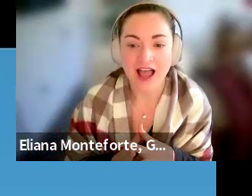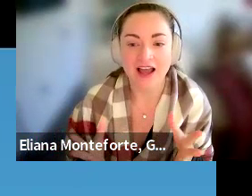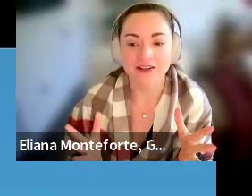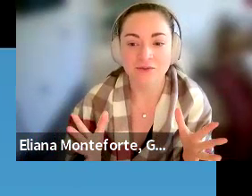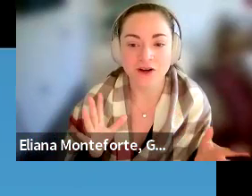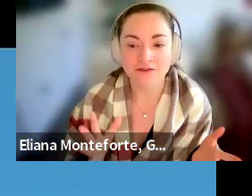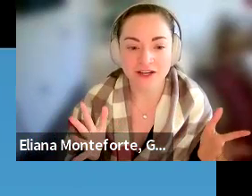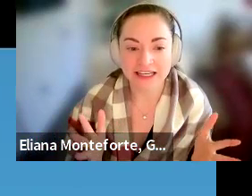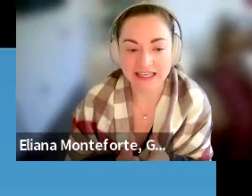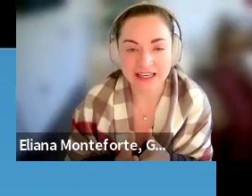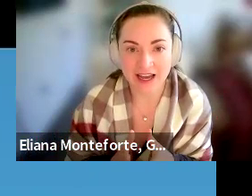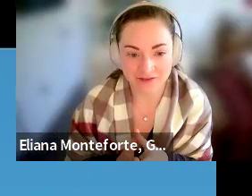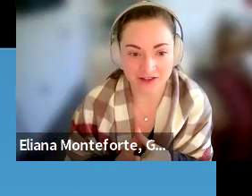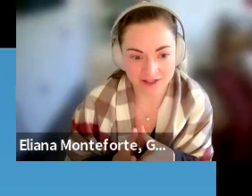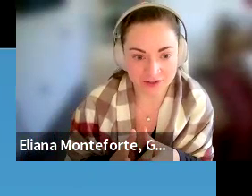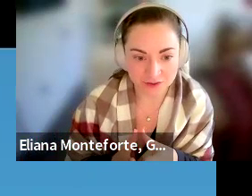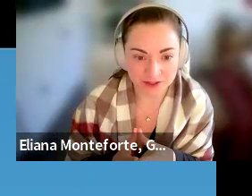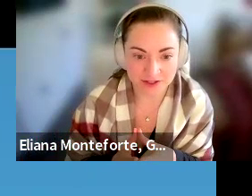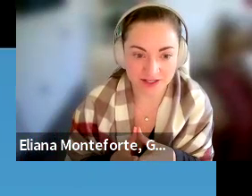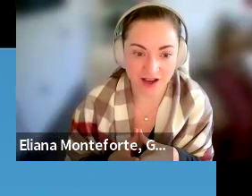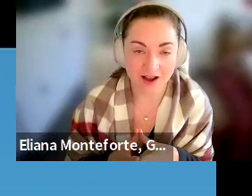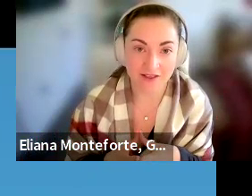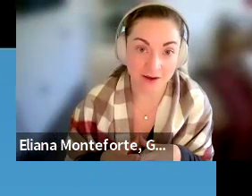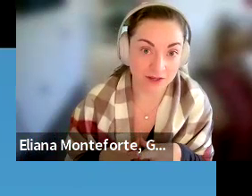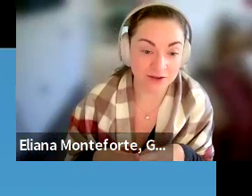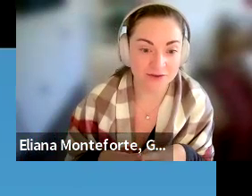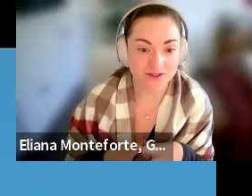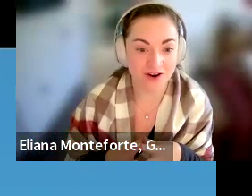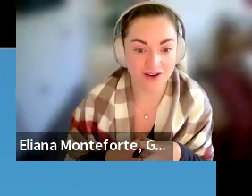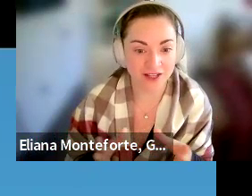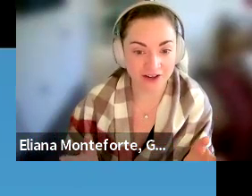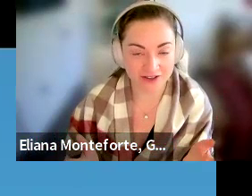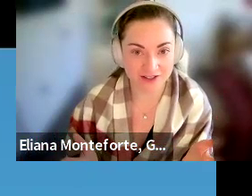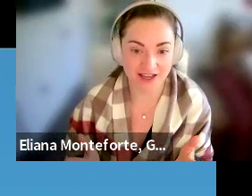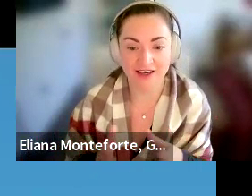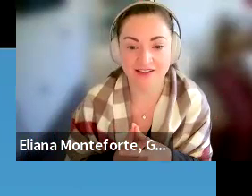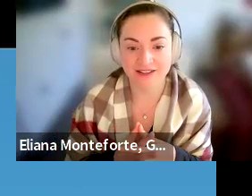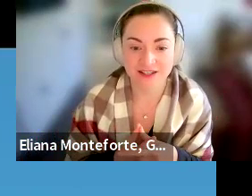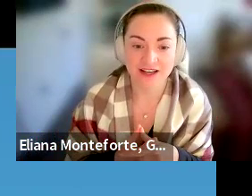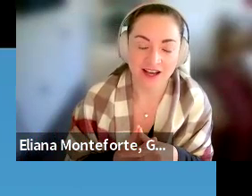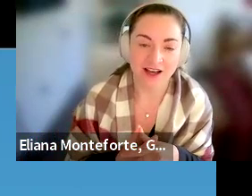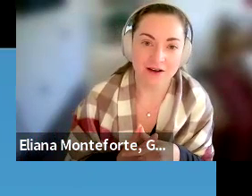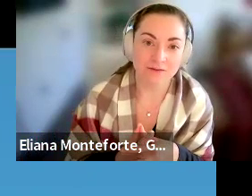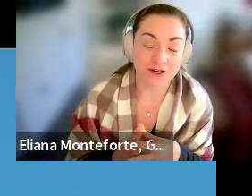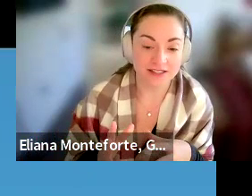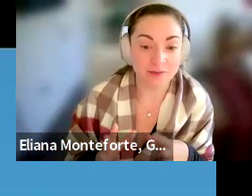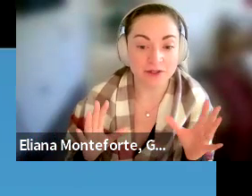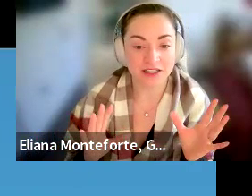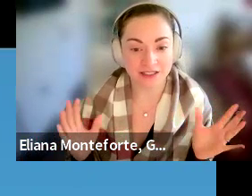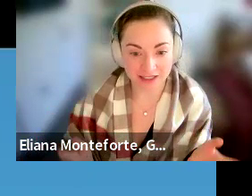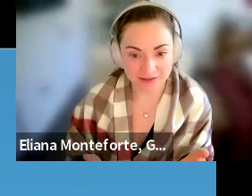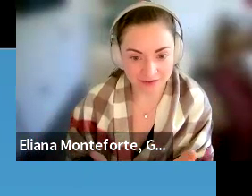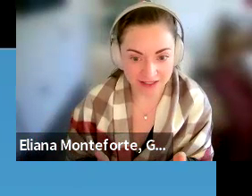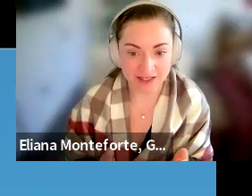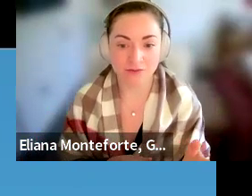stakeholders. And one of our key advocacy tools that we use are letters. And for